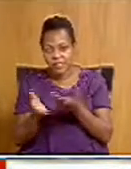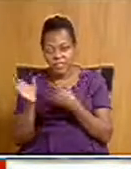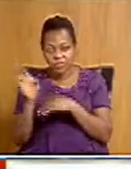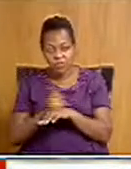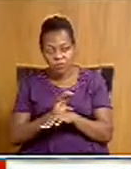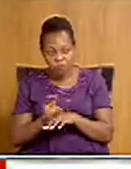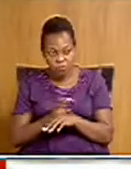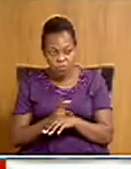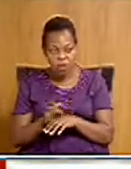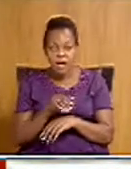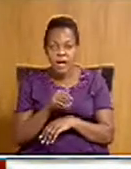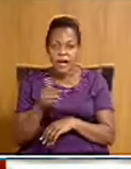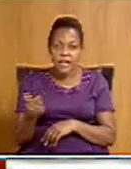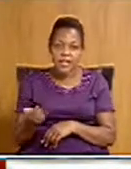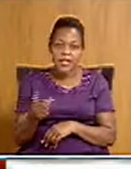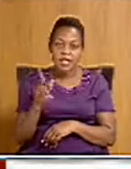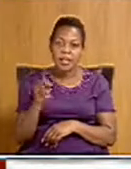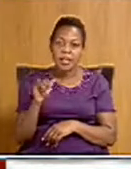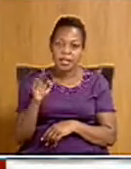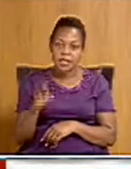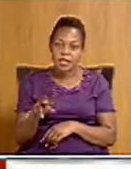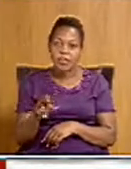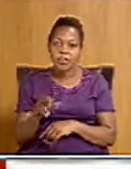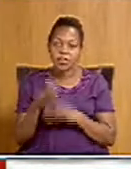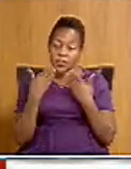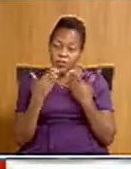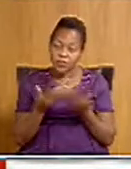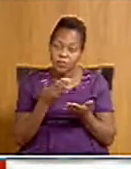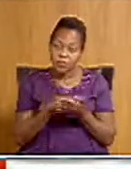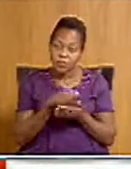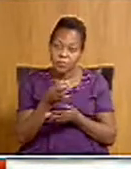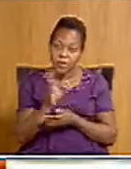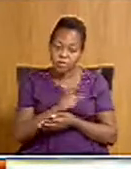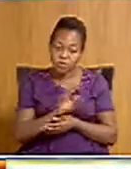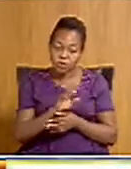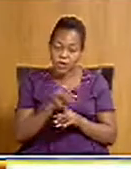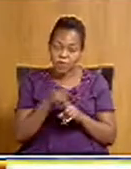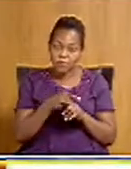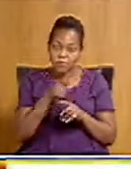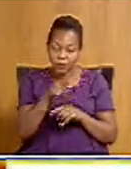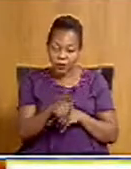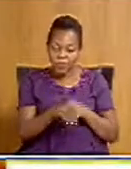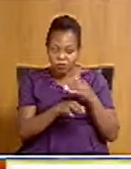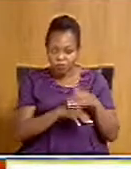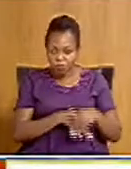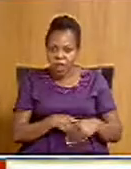Nataka kushukuru His Excellency Salva Kiir, wanaruhusu sukari yetu South Sudan na bidhaa nyingine.